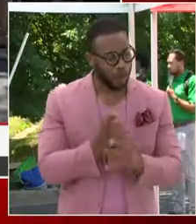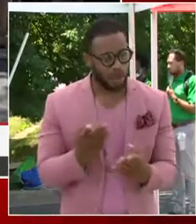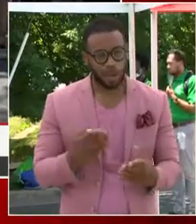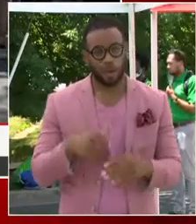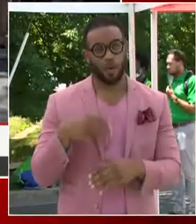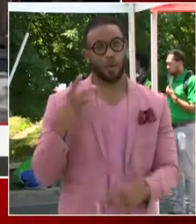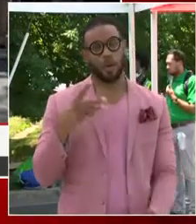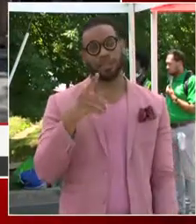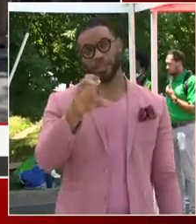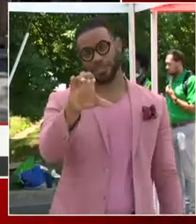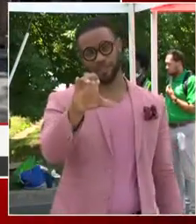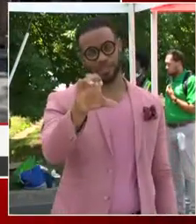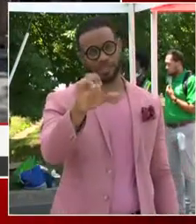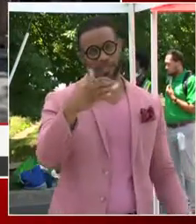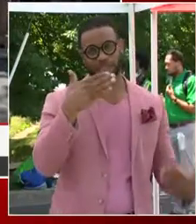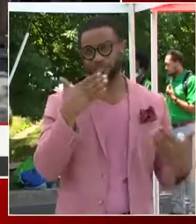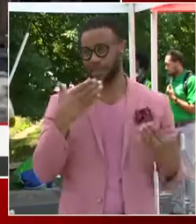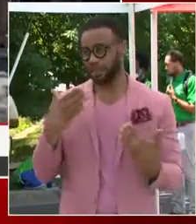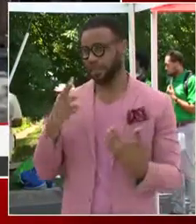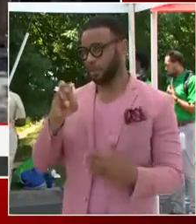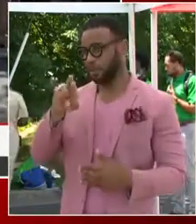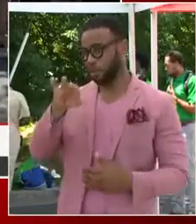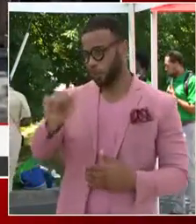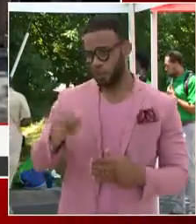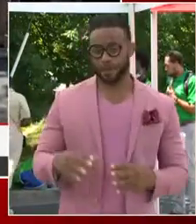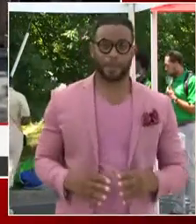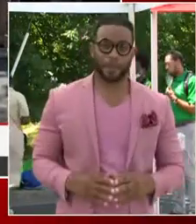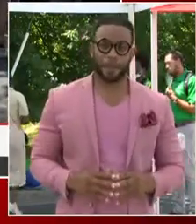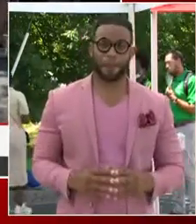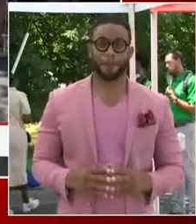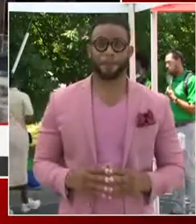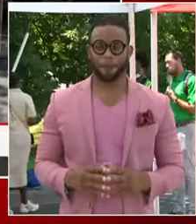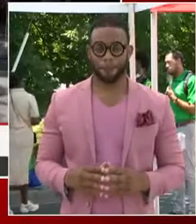in Washington, D.C. So thank you, Maria.